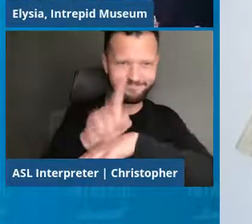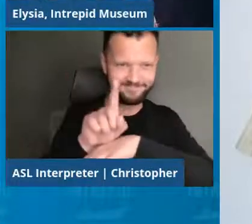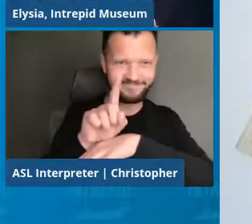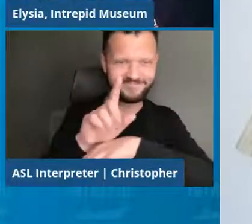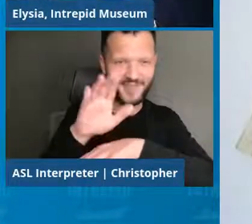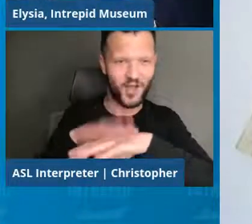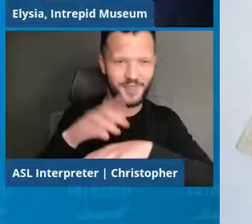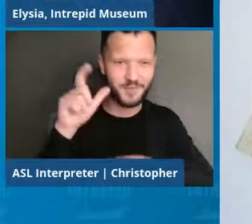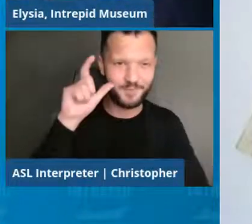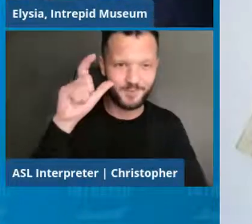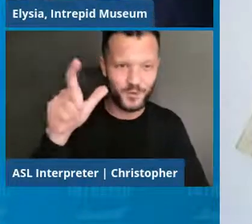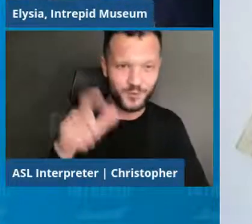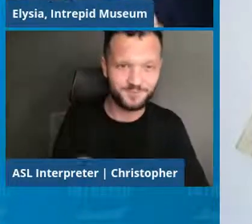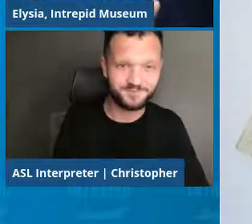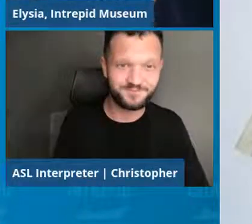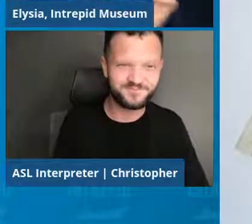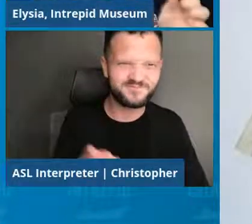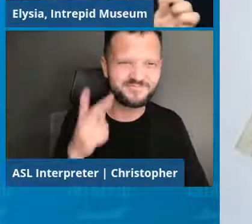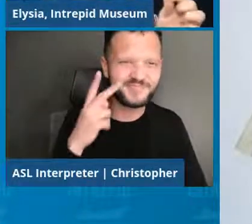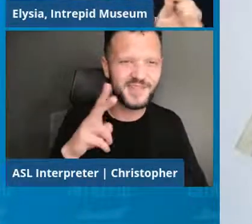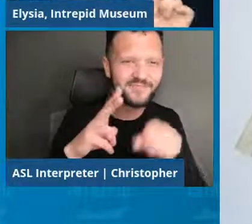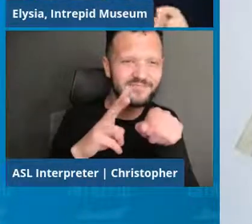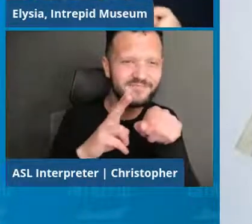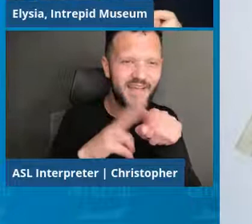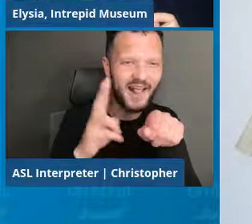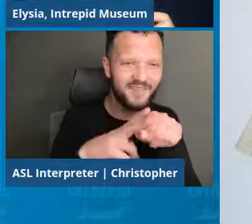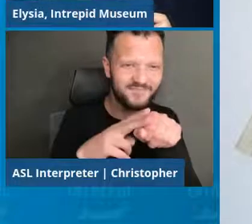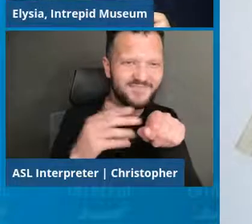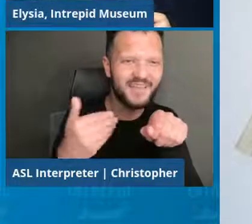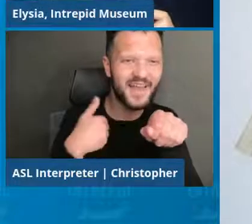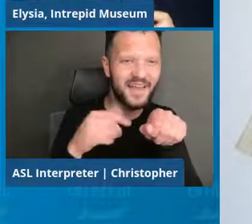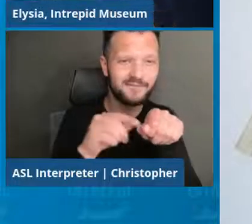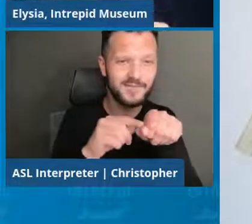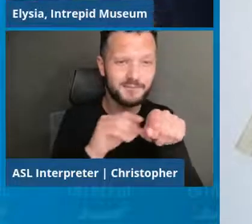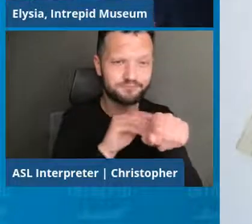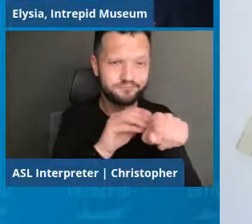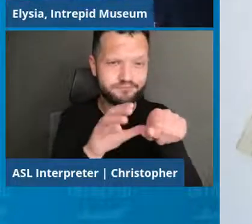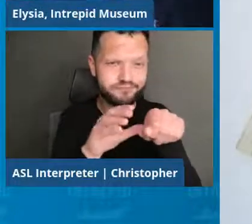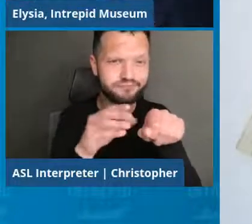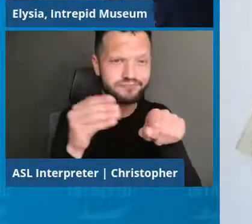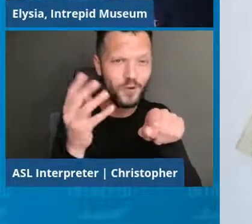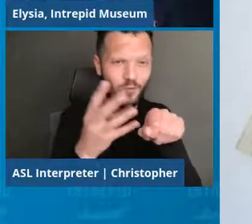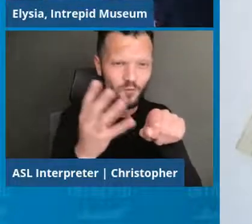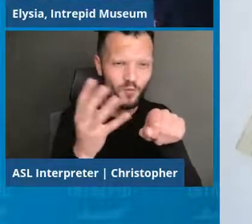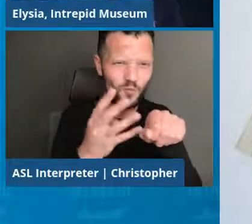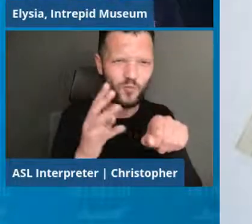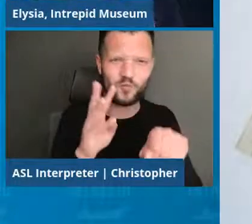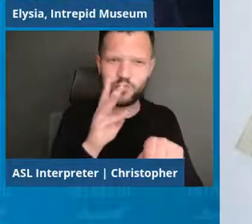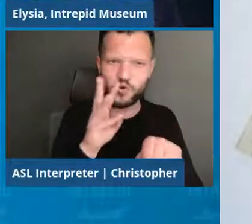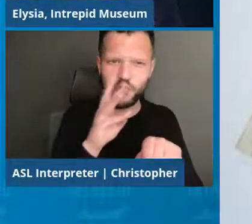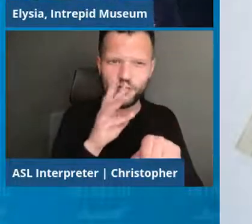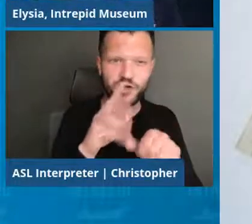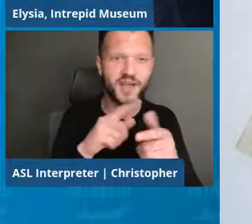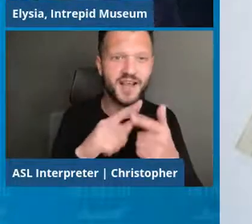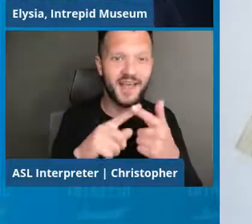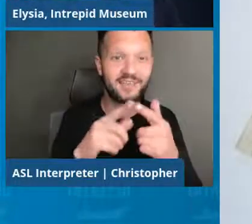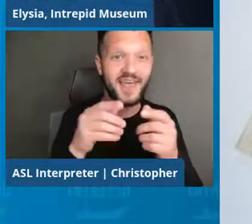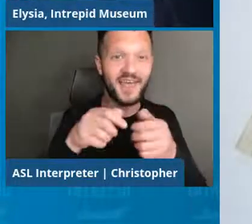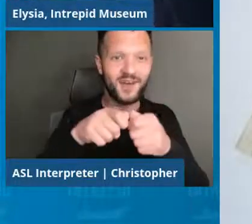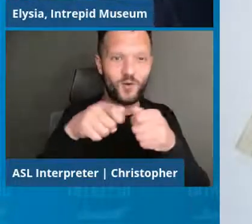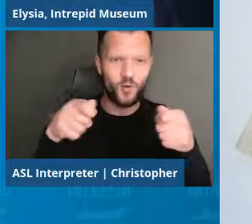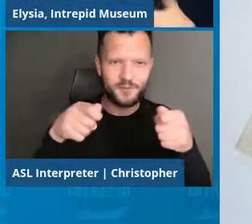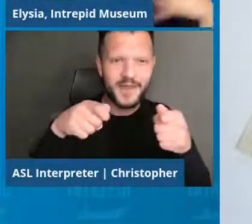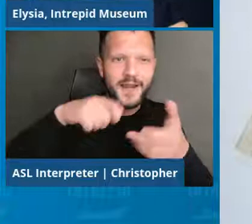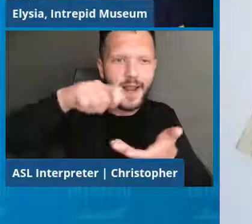a valve that's on one side and then opened with a zip top. And then its contents are just eaten out the top with a spoon. It's kind of